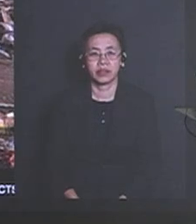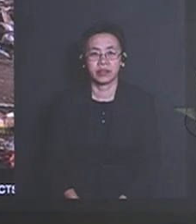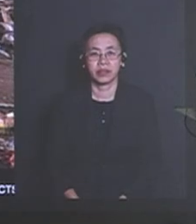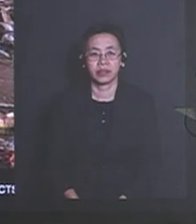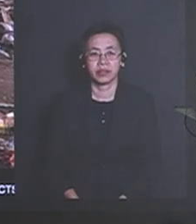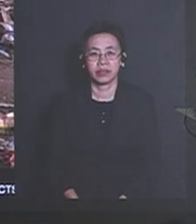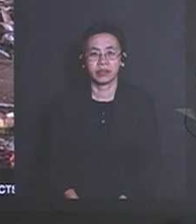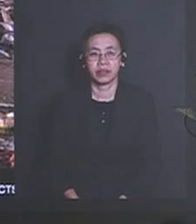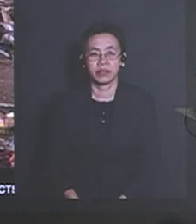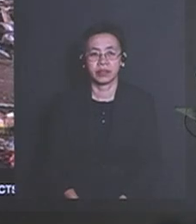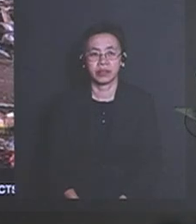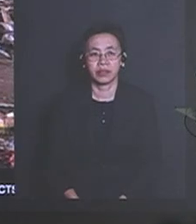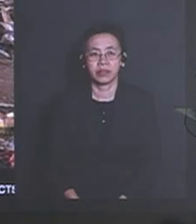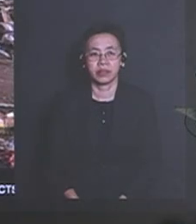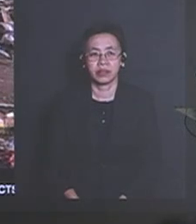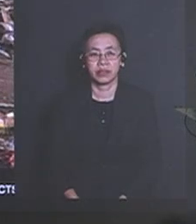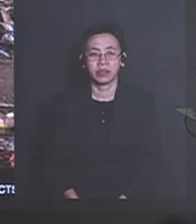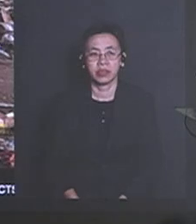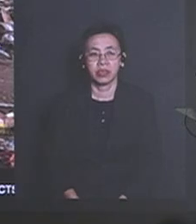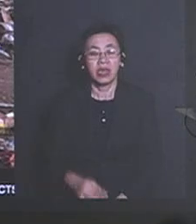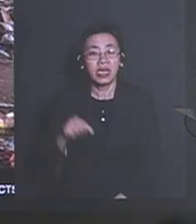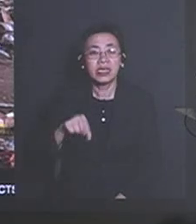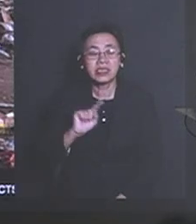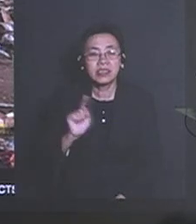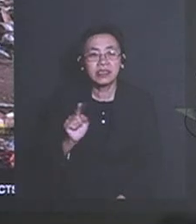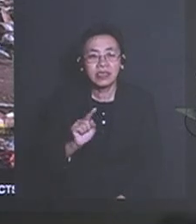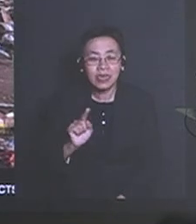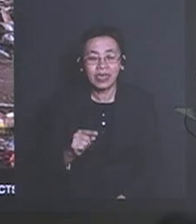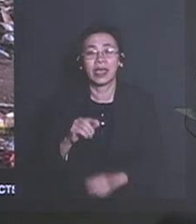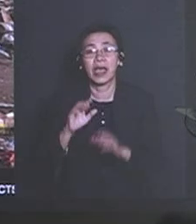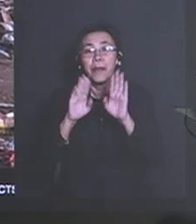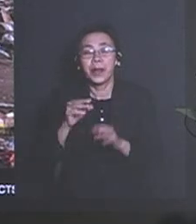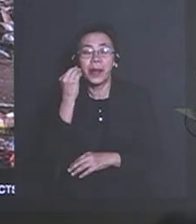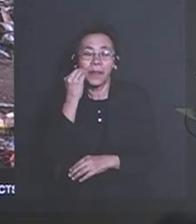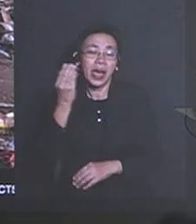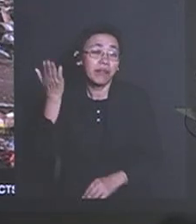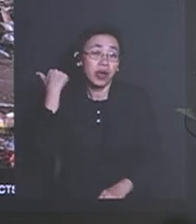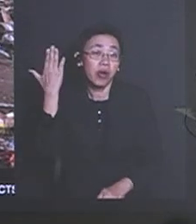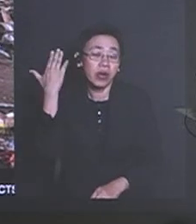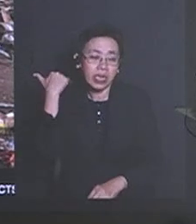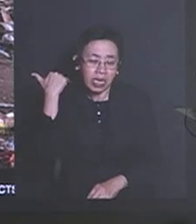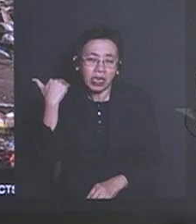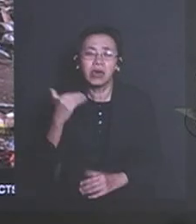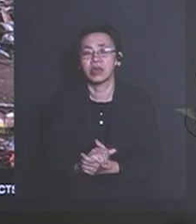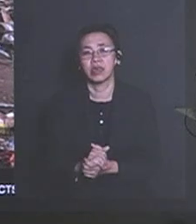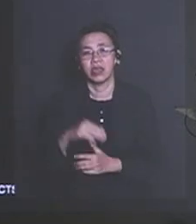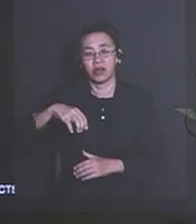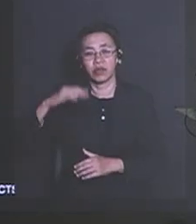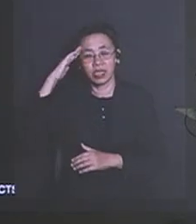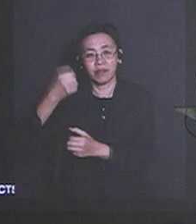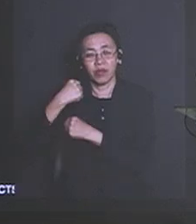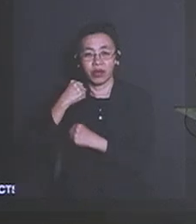And these are houses prototype which were designed and built by the Army team in the first phase.